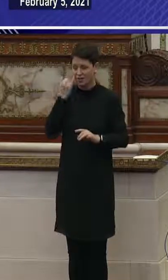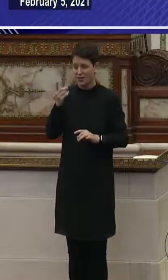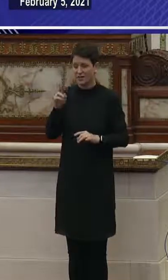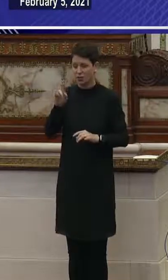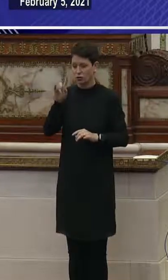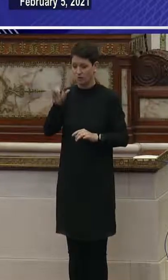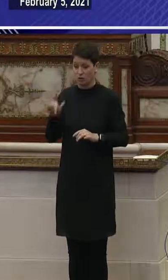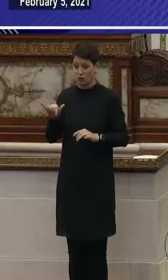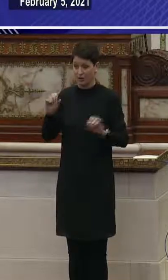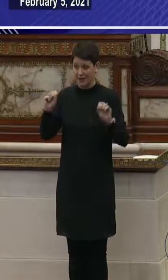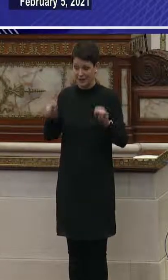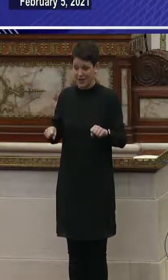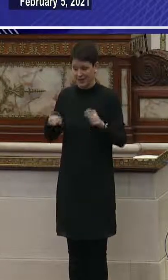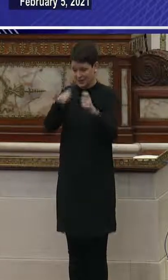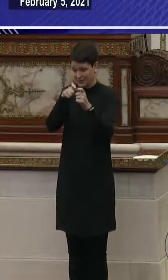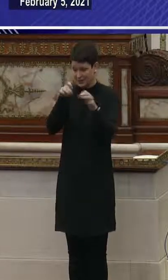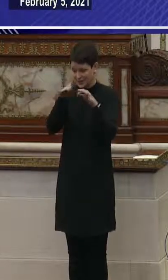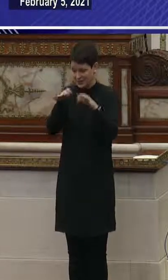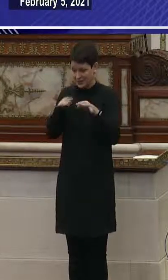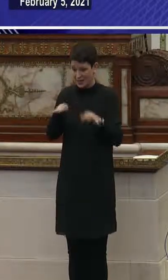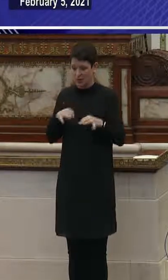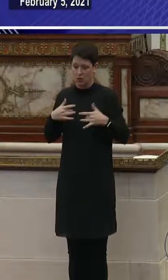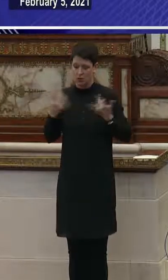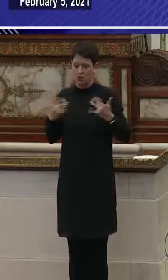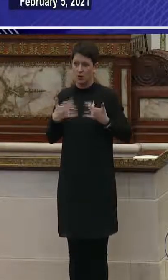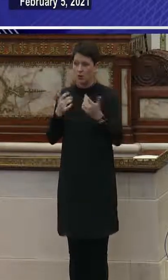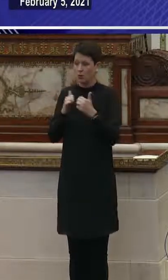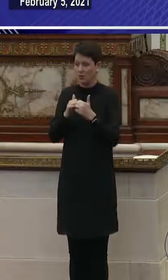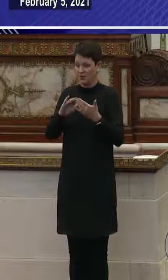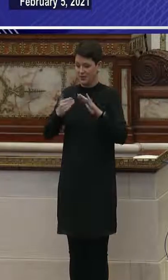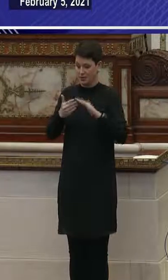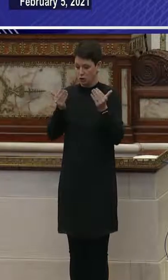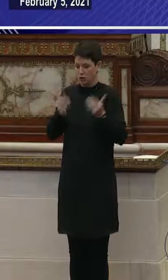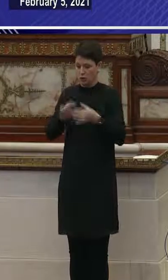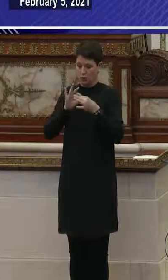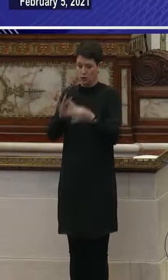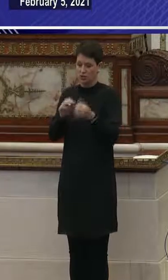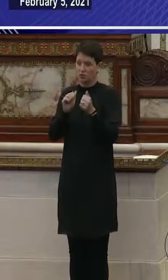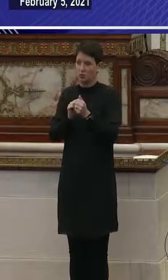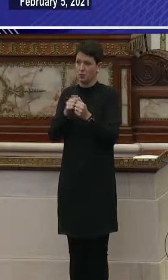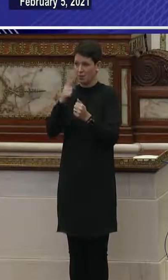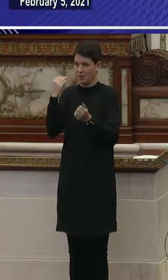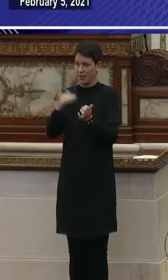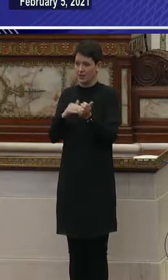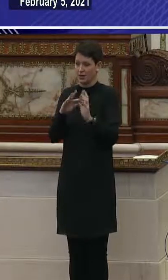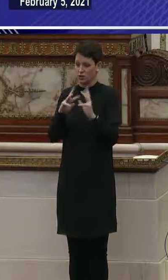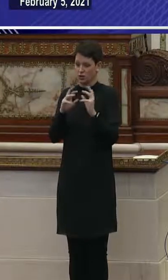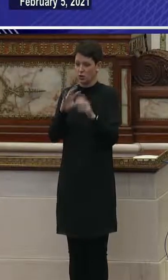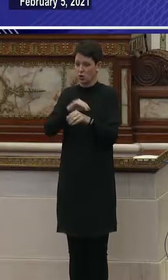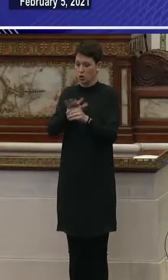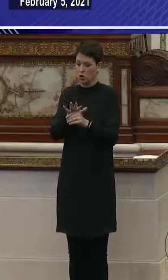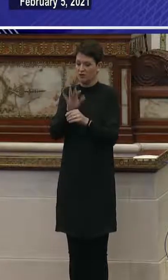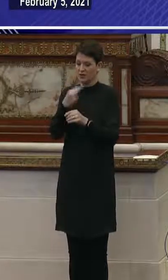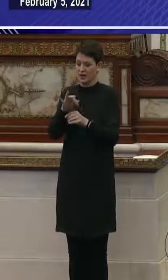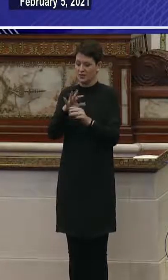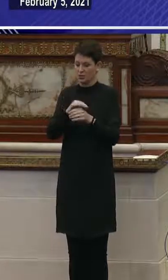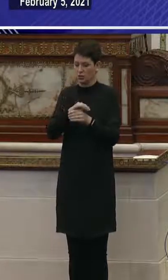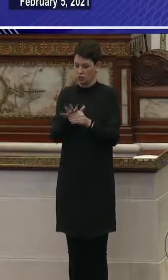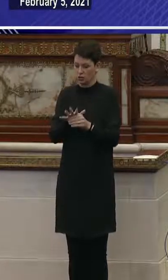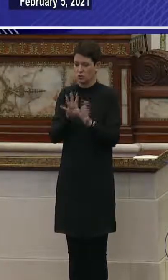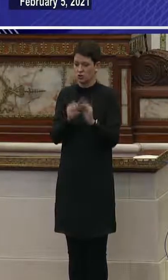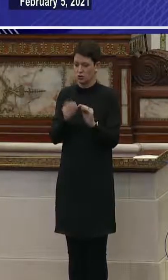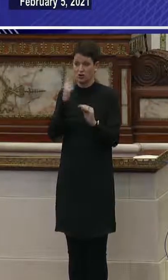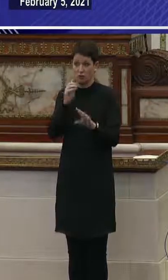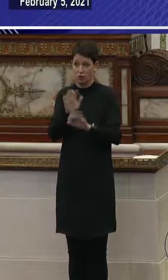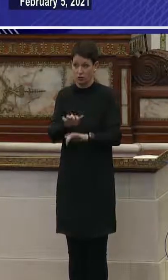Farley could detail the status of the city's current relationship with the Black Doctors COVID-19 Consortium for the